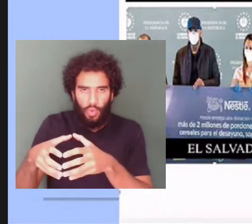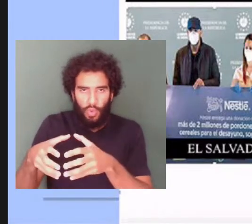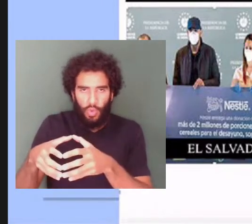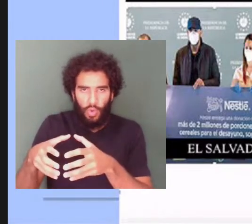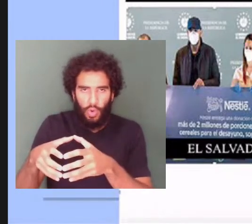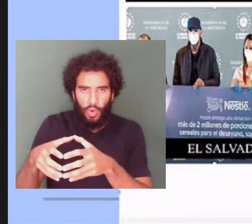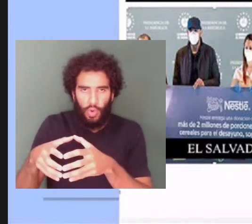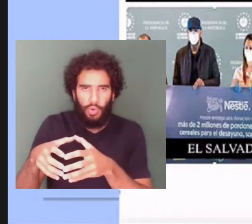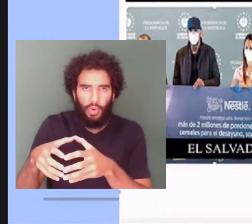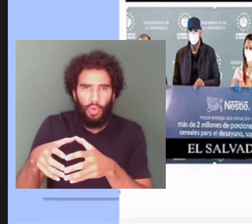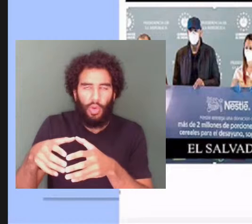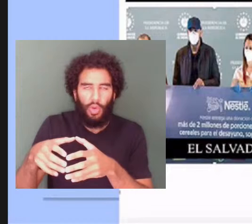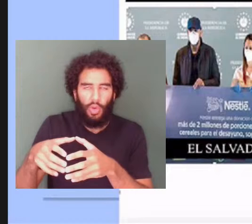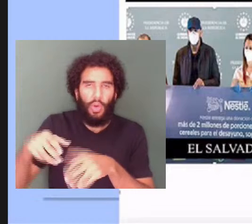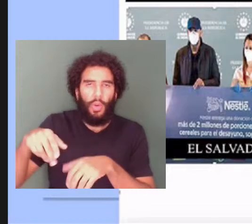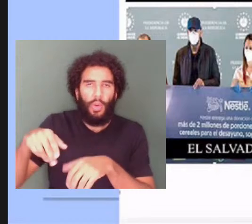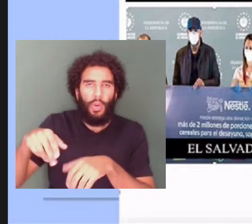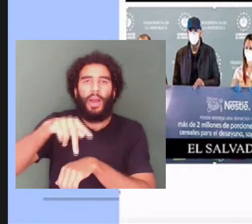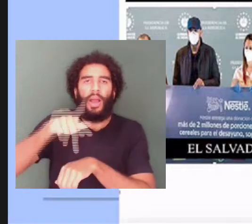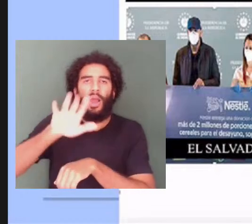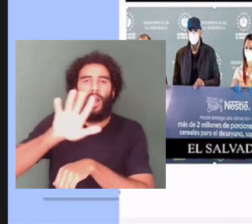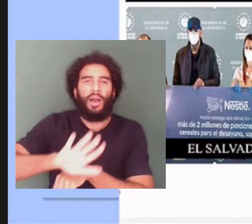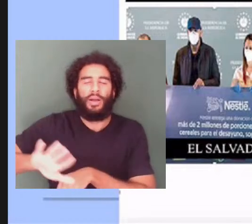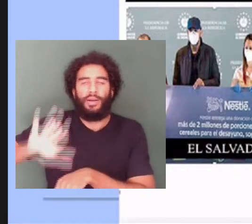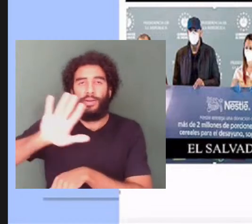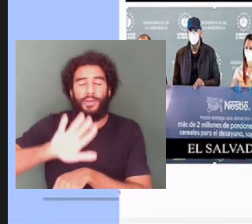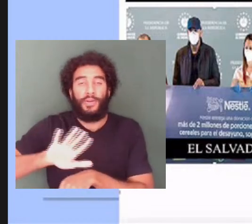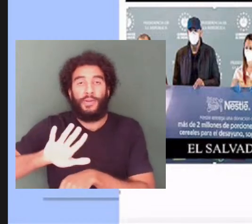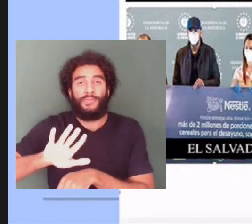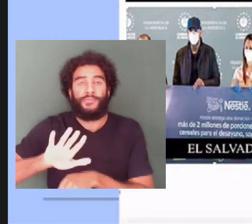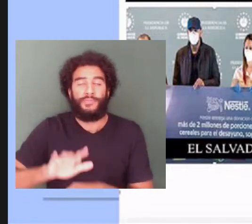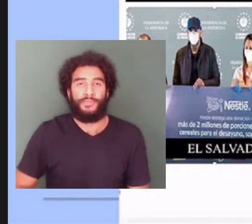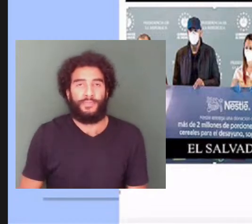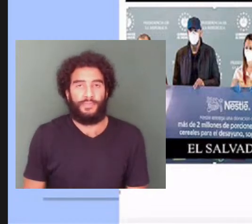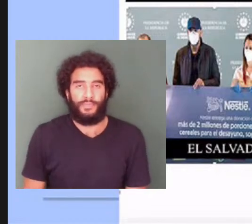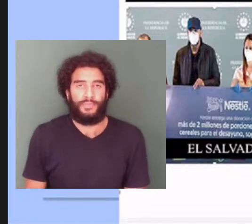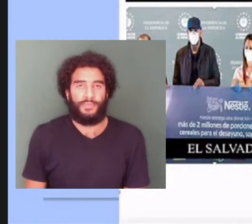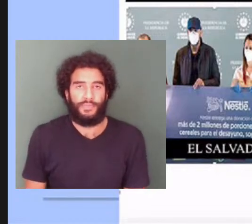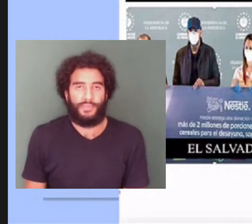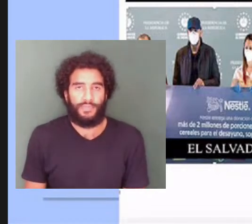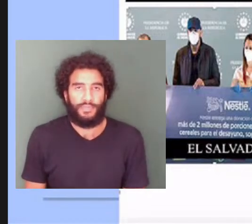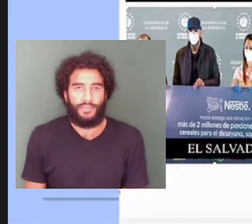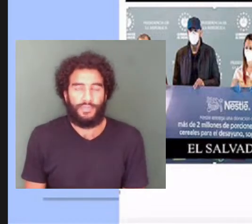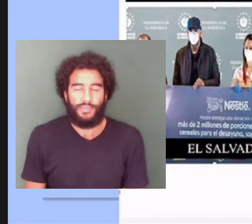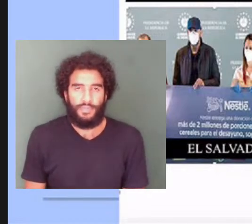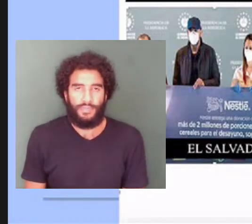of a company, a national company, to generate